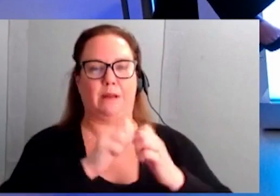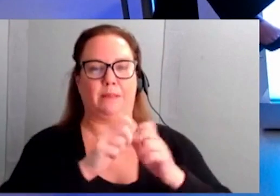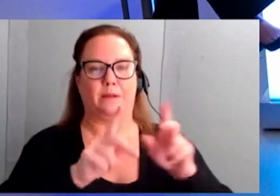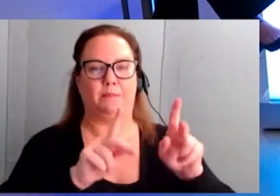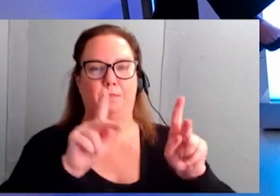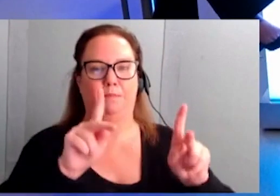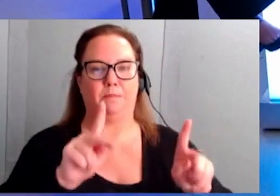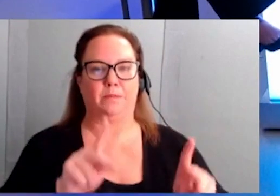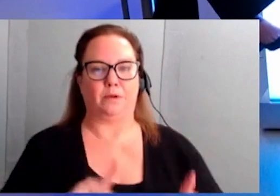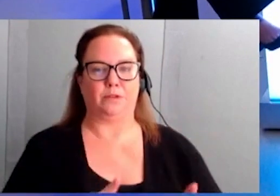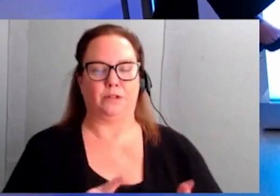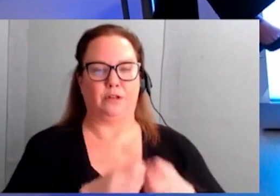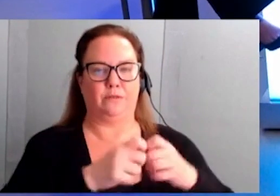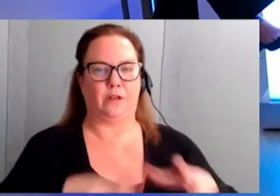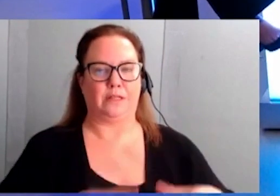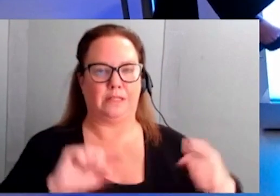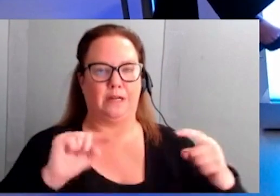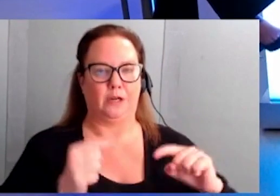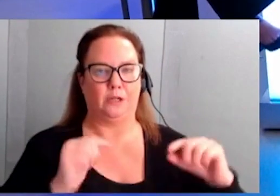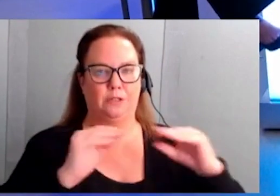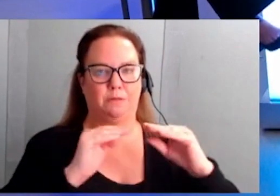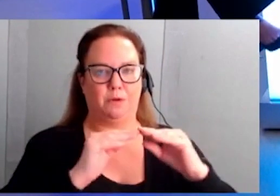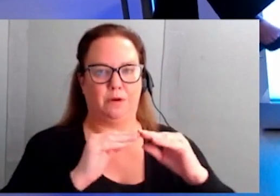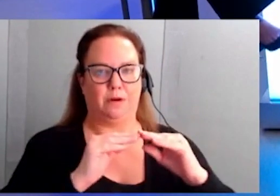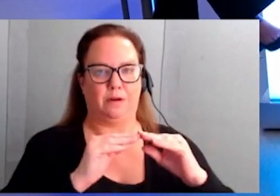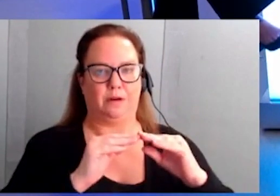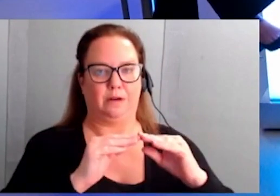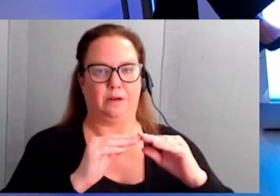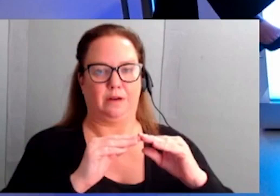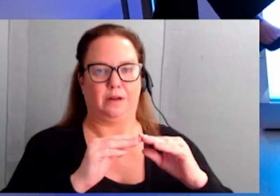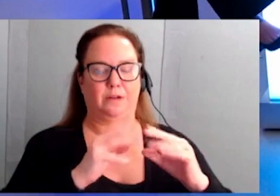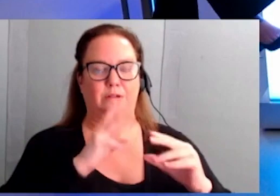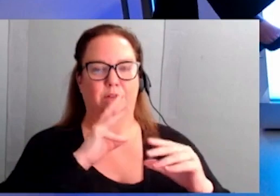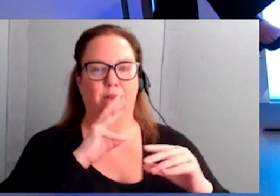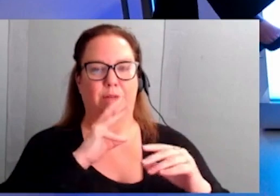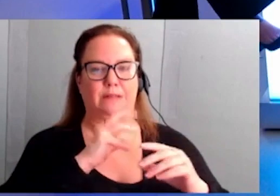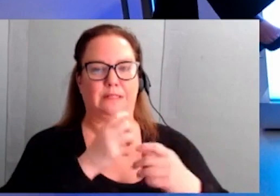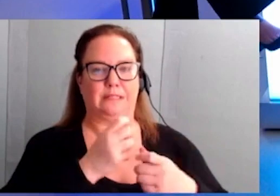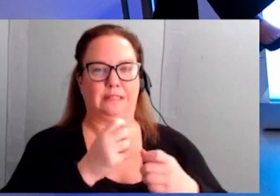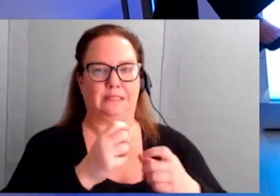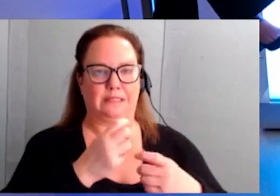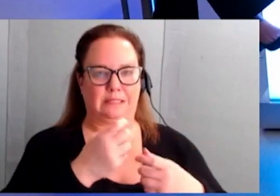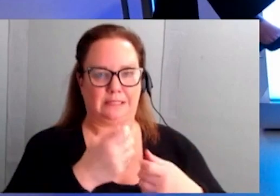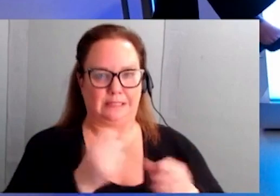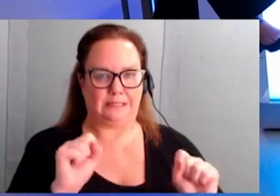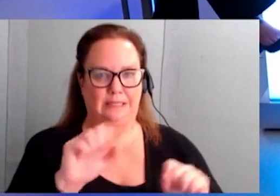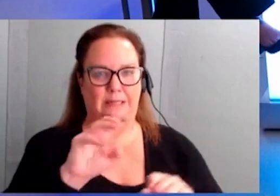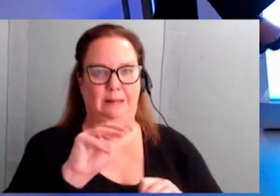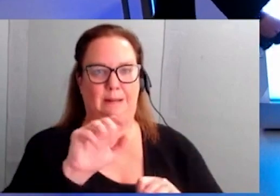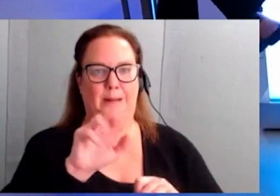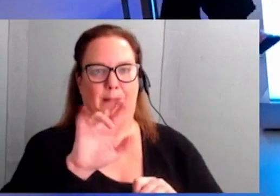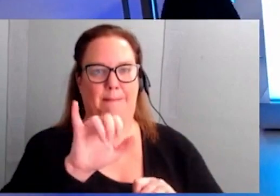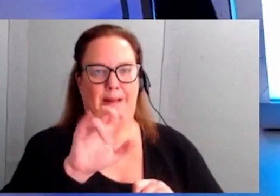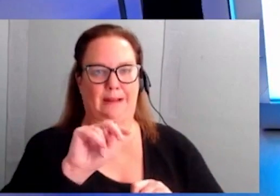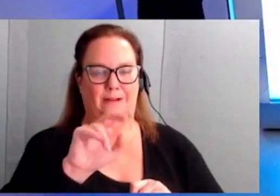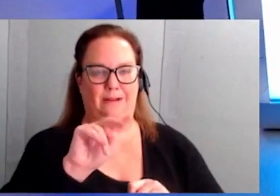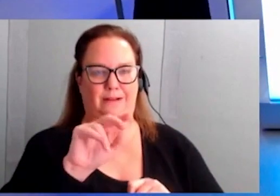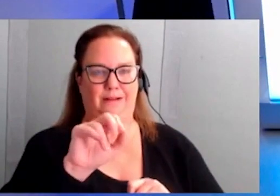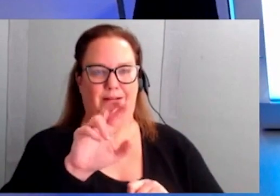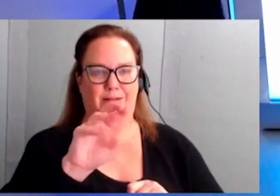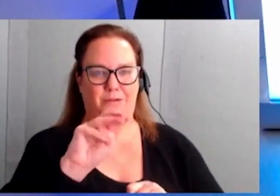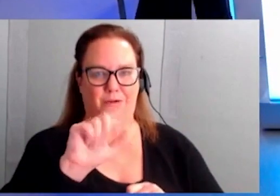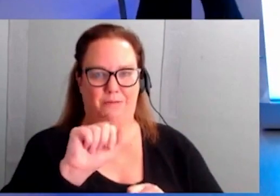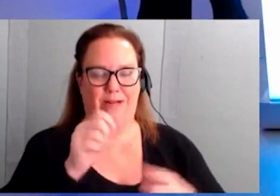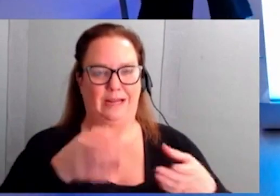hurts more. So with that, I want to talk about, you said, say the name. So I want to talk about Marin Norma and the way